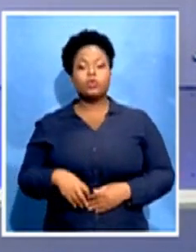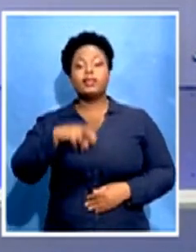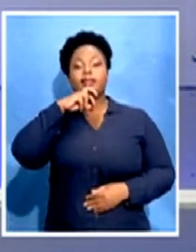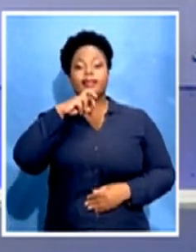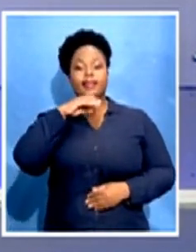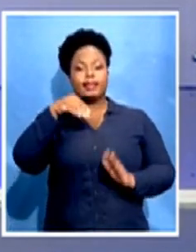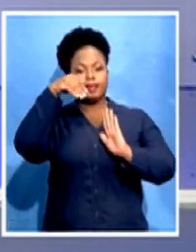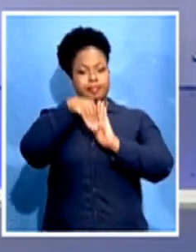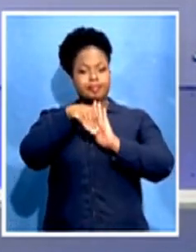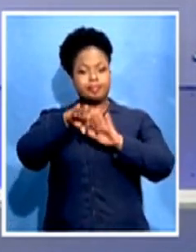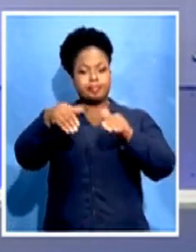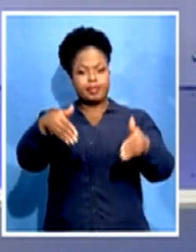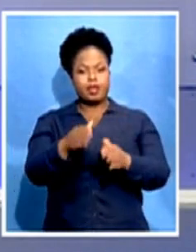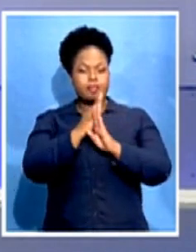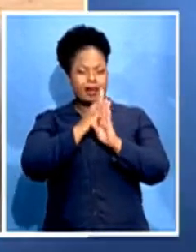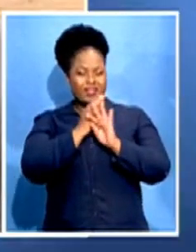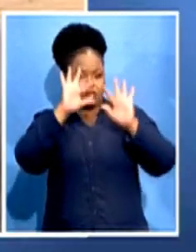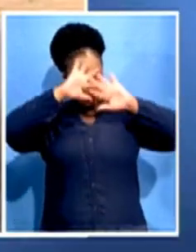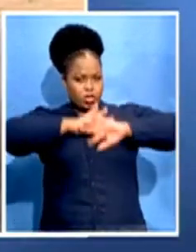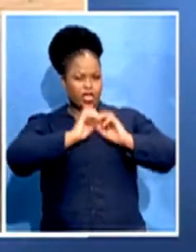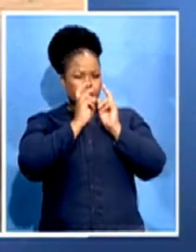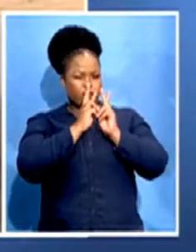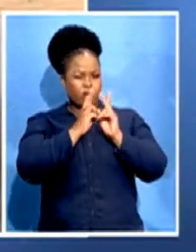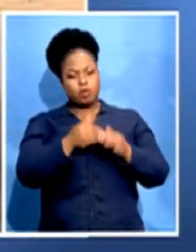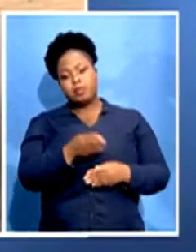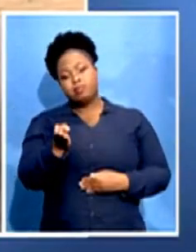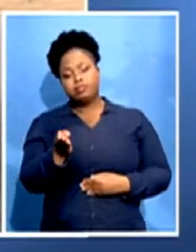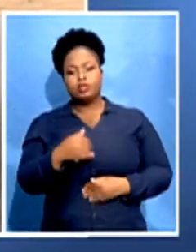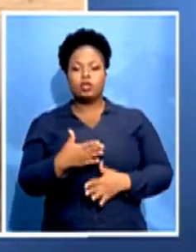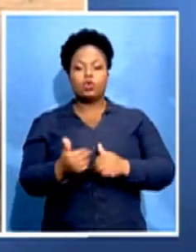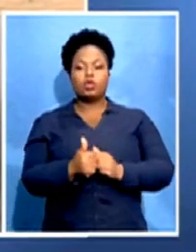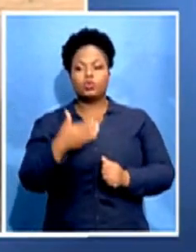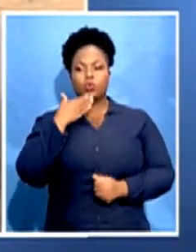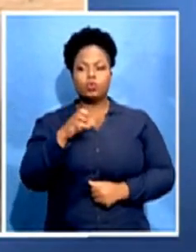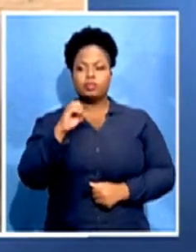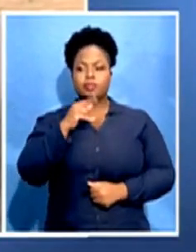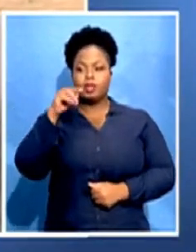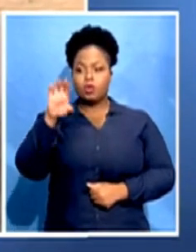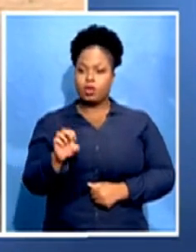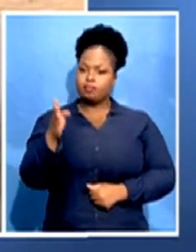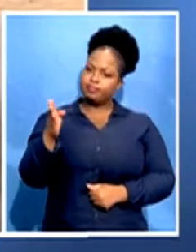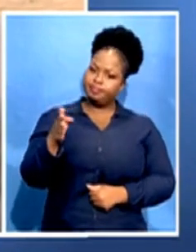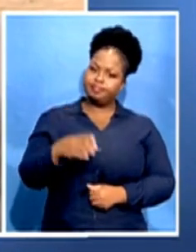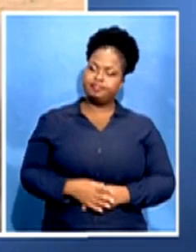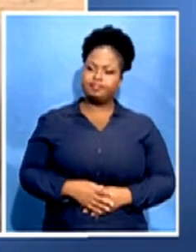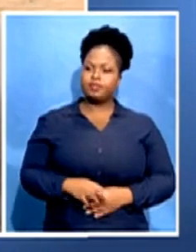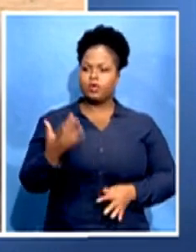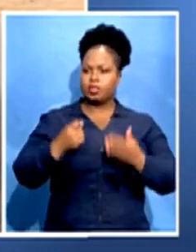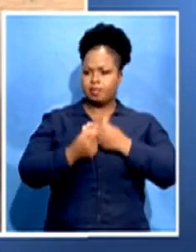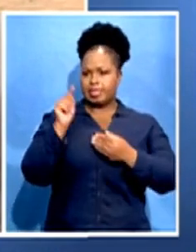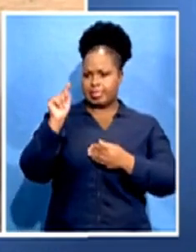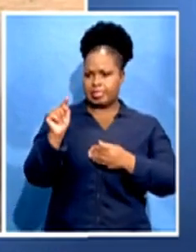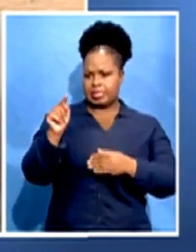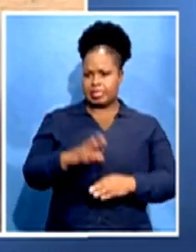tonight. Let's now speak to our colleague Simphiwe Makhanya. Simphiwe, what's the latest on your front? What can you tell us?